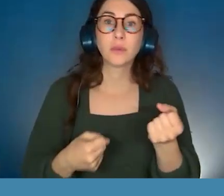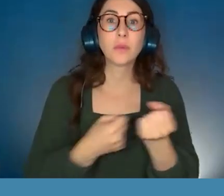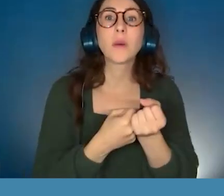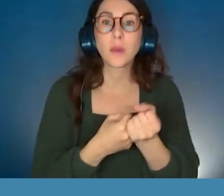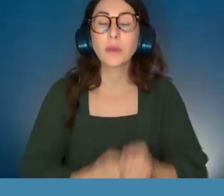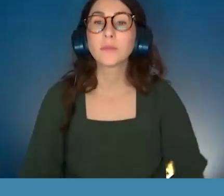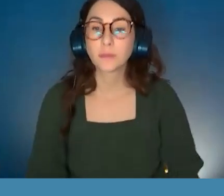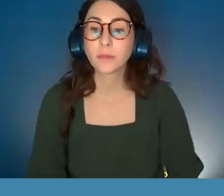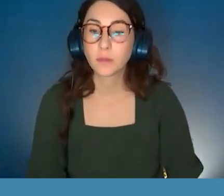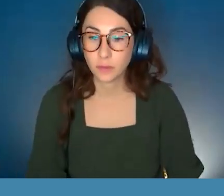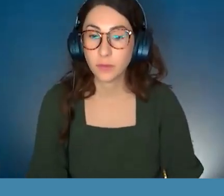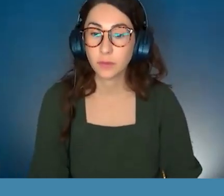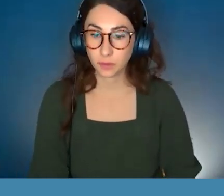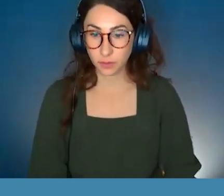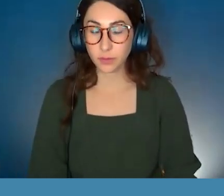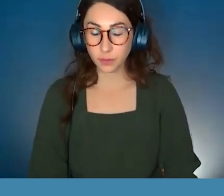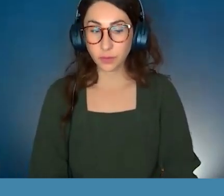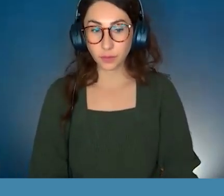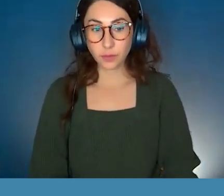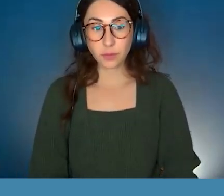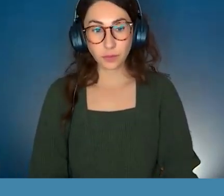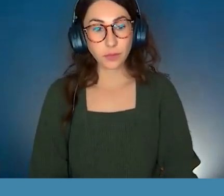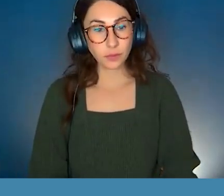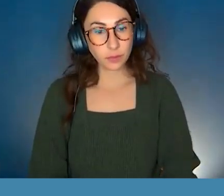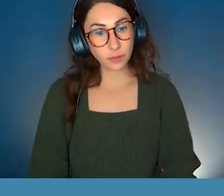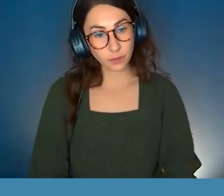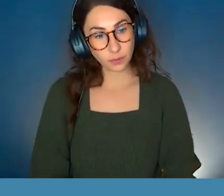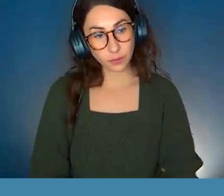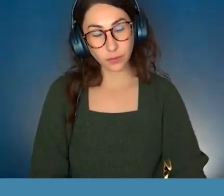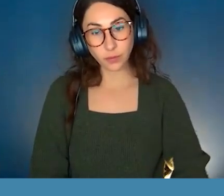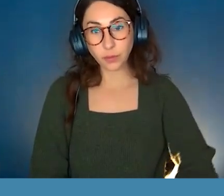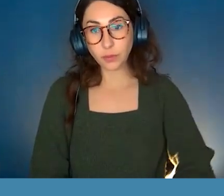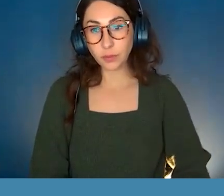experience the beginnings of psychotic symptoms.